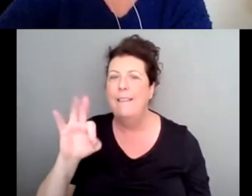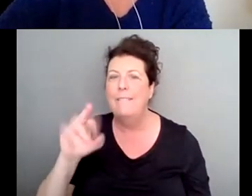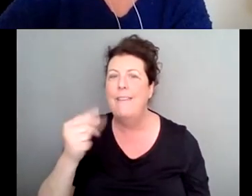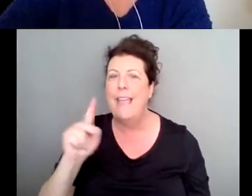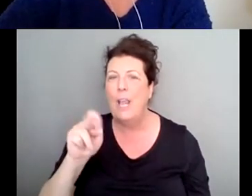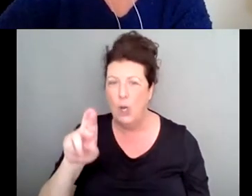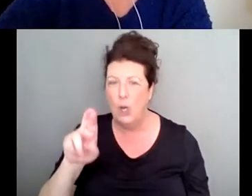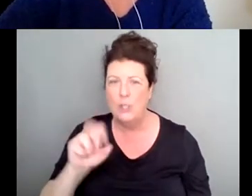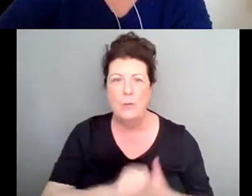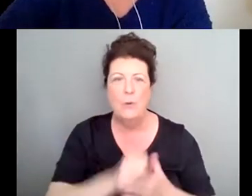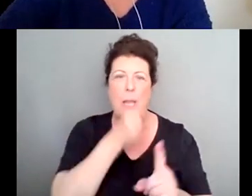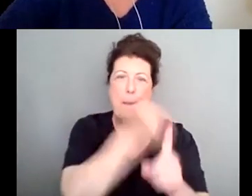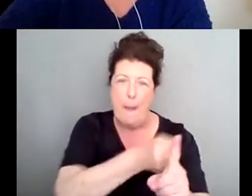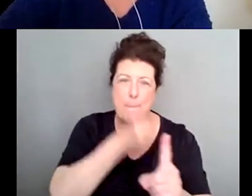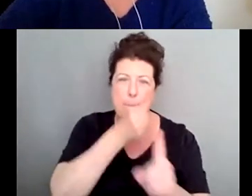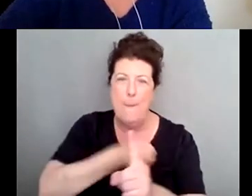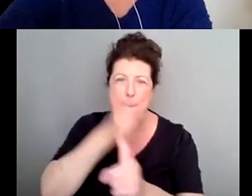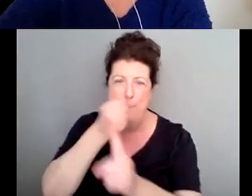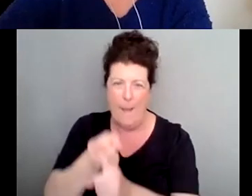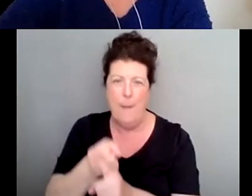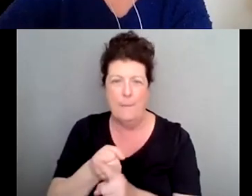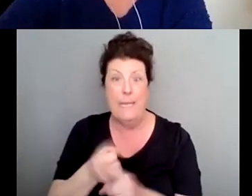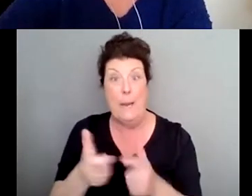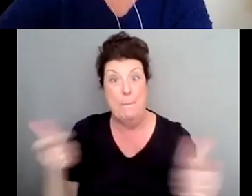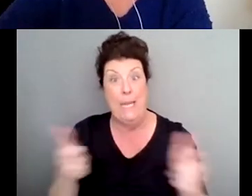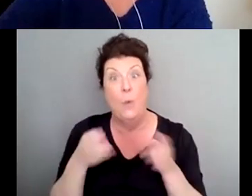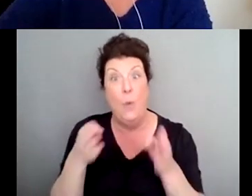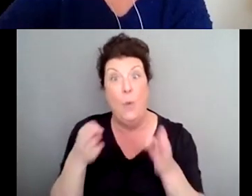Cliffhangers. Anyone else? Any thoughts?